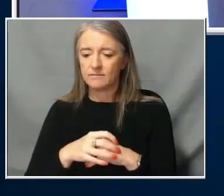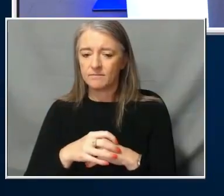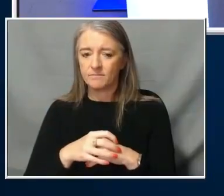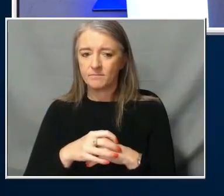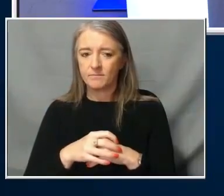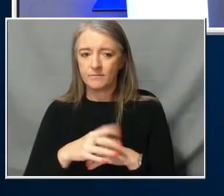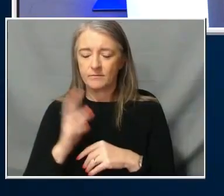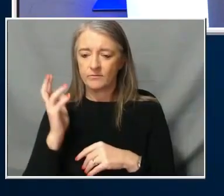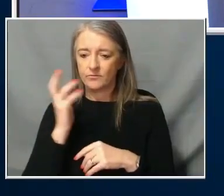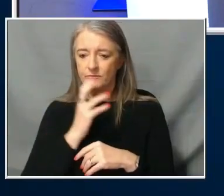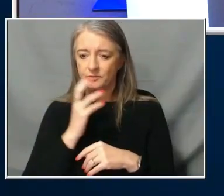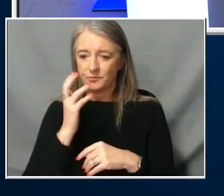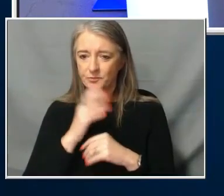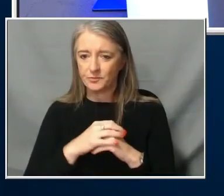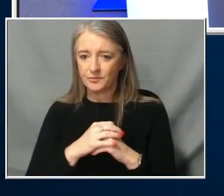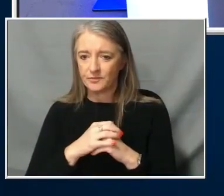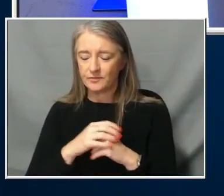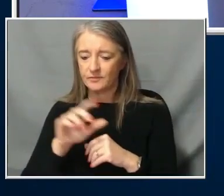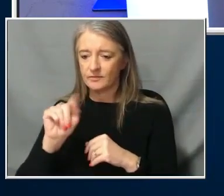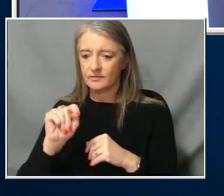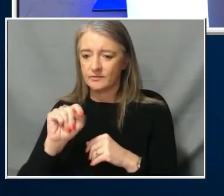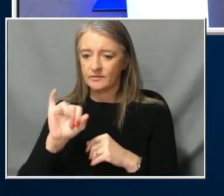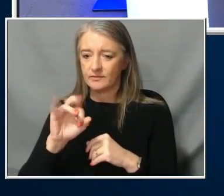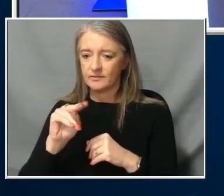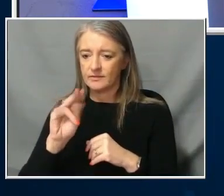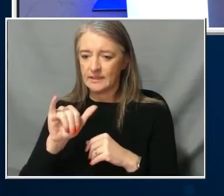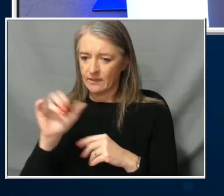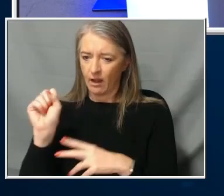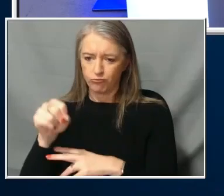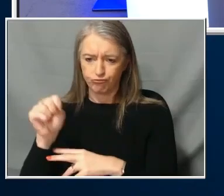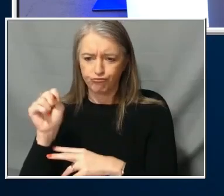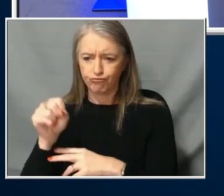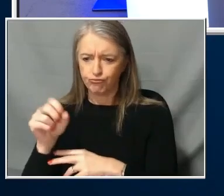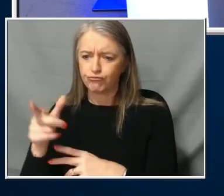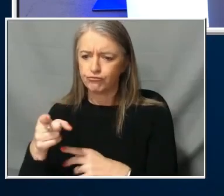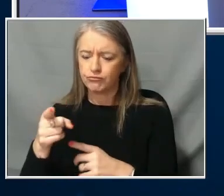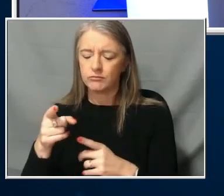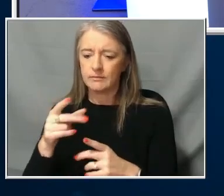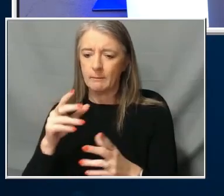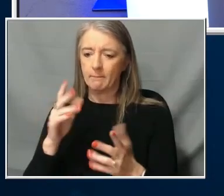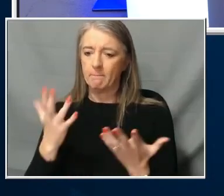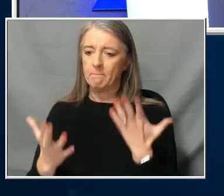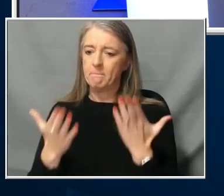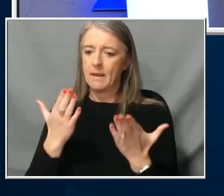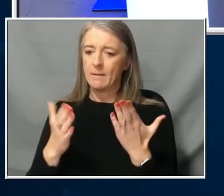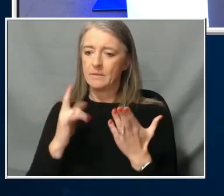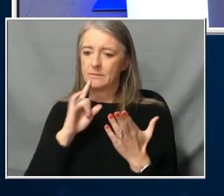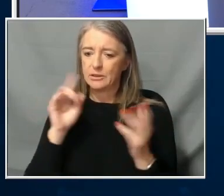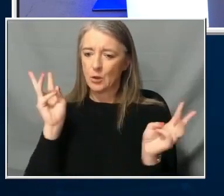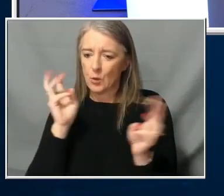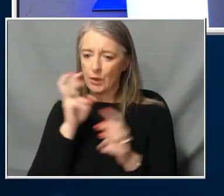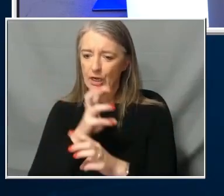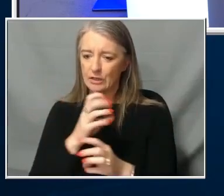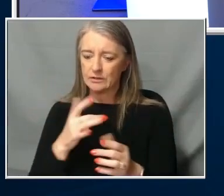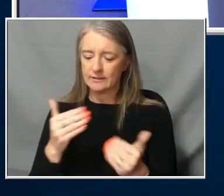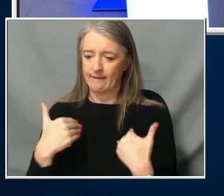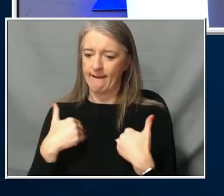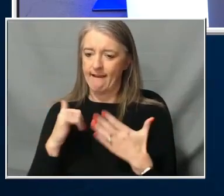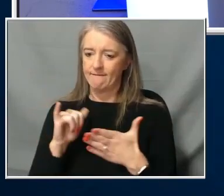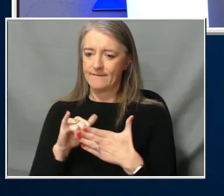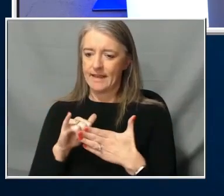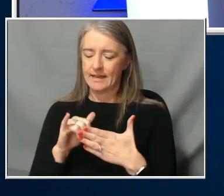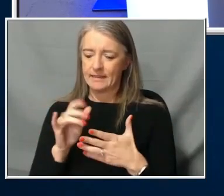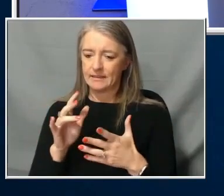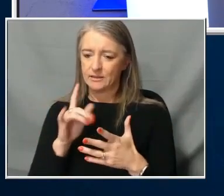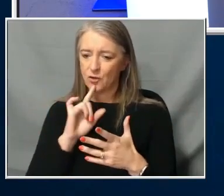wow. So, Tiffany, you're nodding your head, and that must have been so weird to have and so